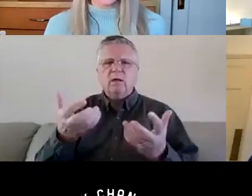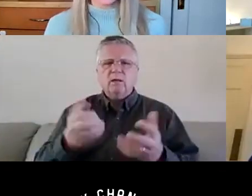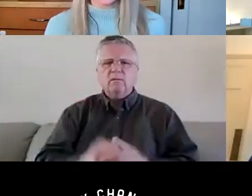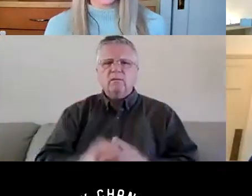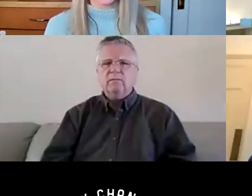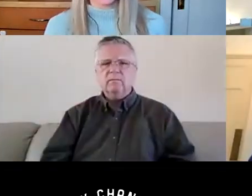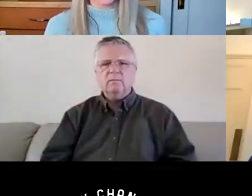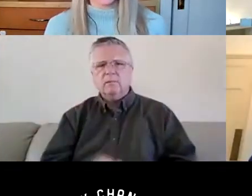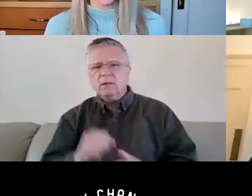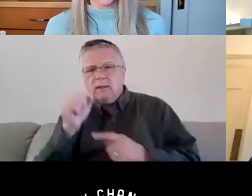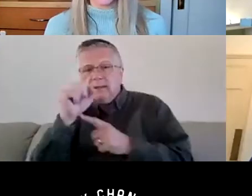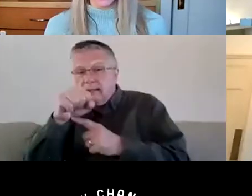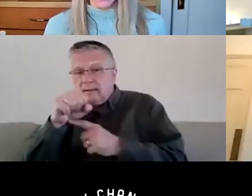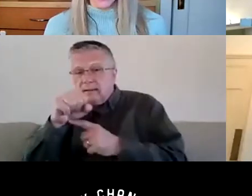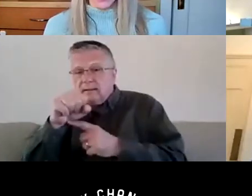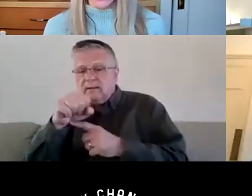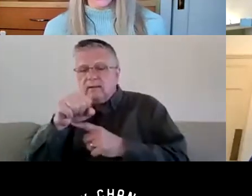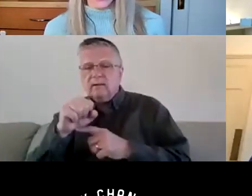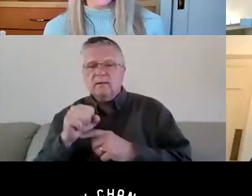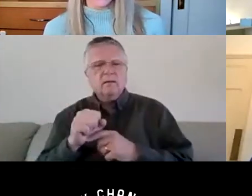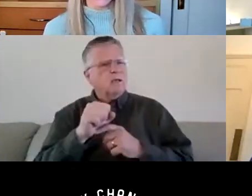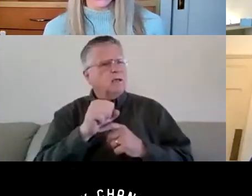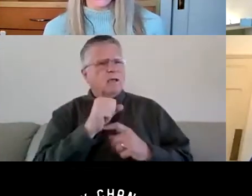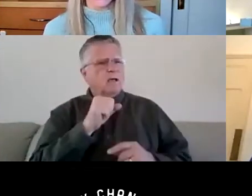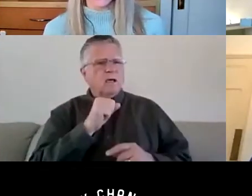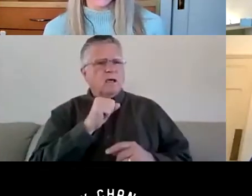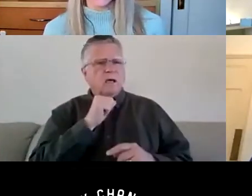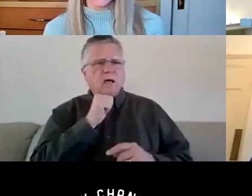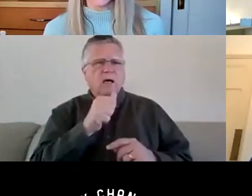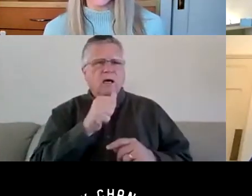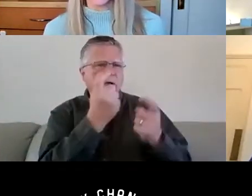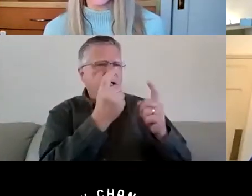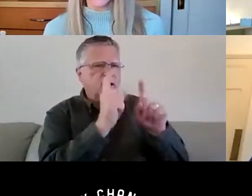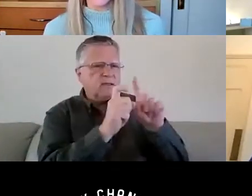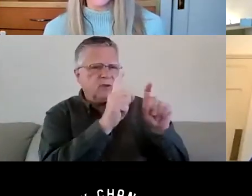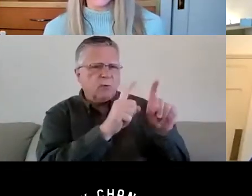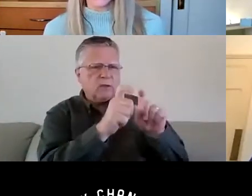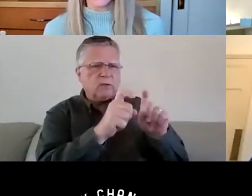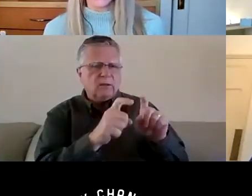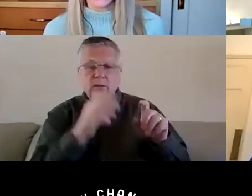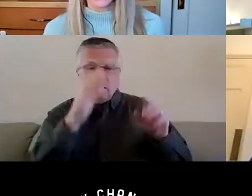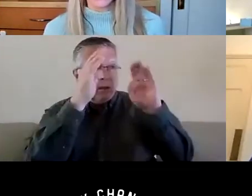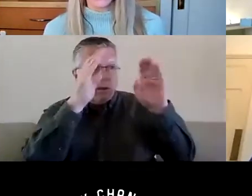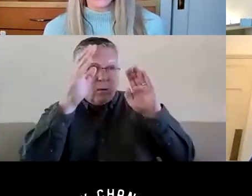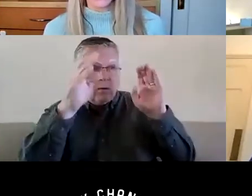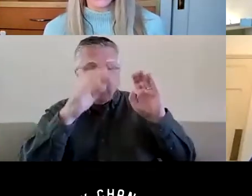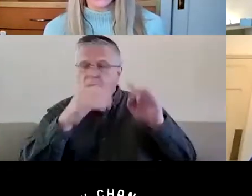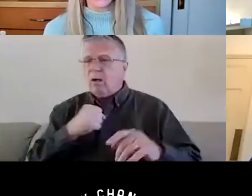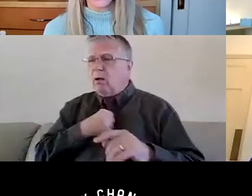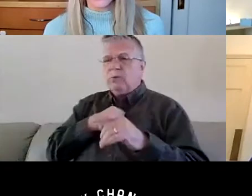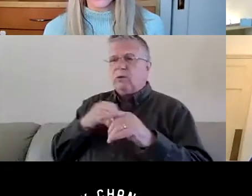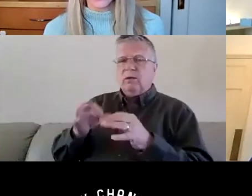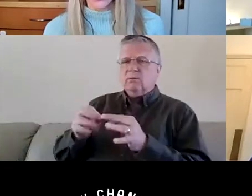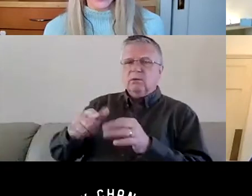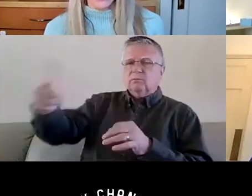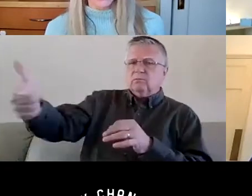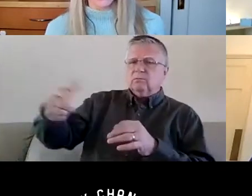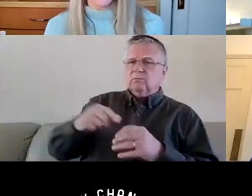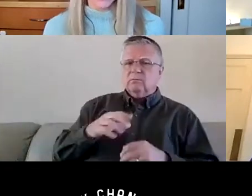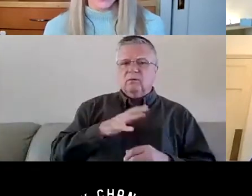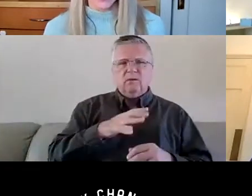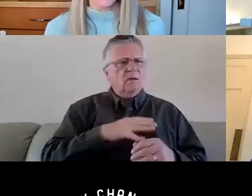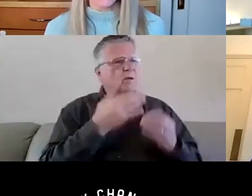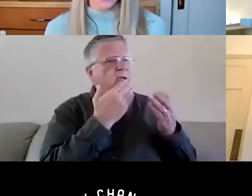ask. I won't ask any questions. Hello? I'm sorry, I'll defer. I'm happy to. Oh, okay, thank